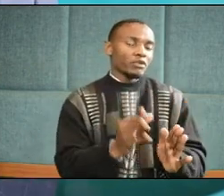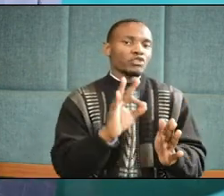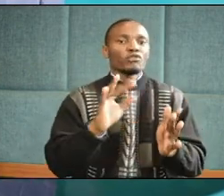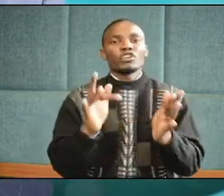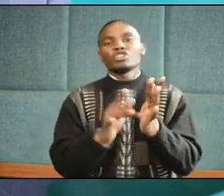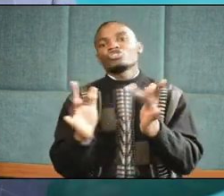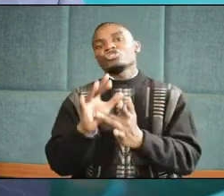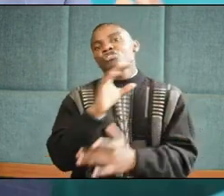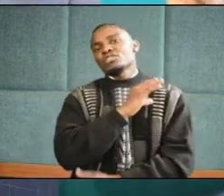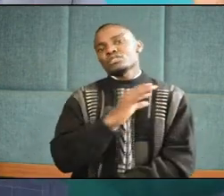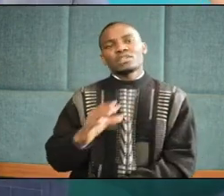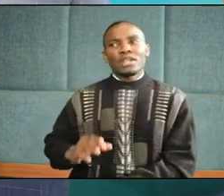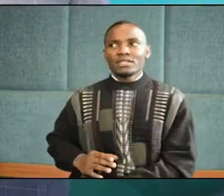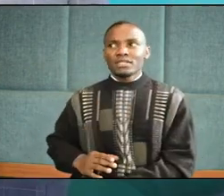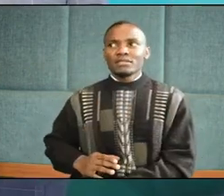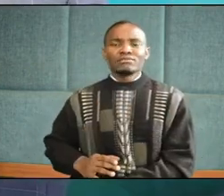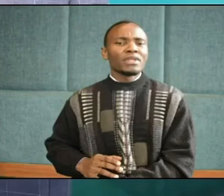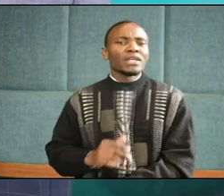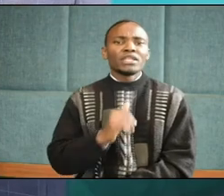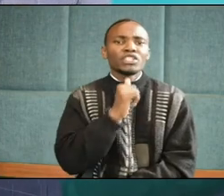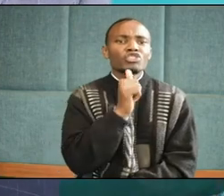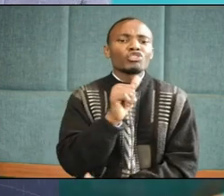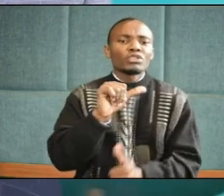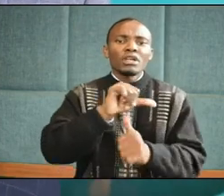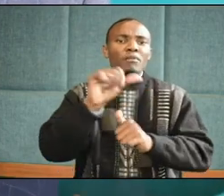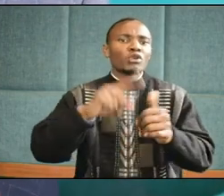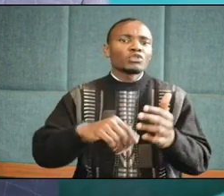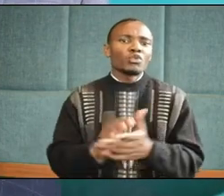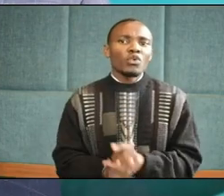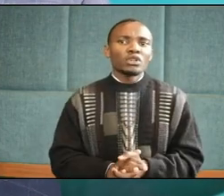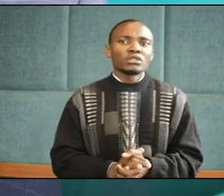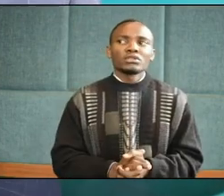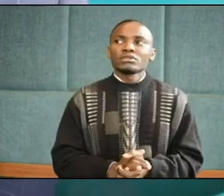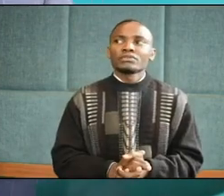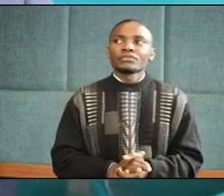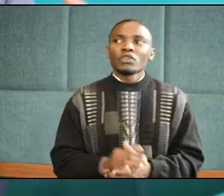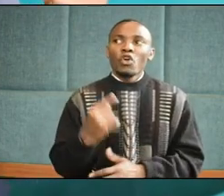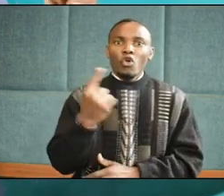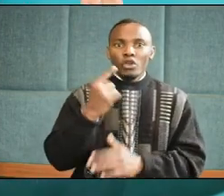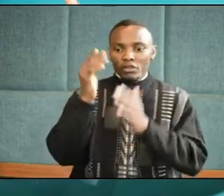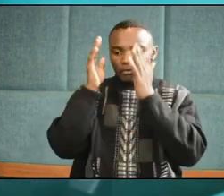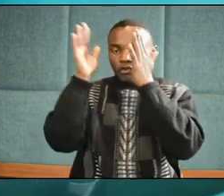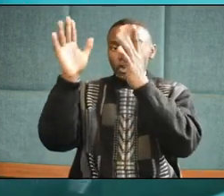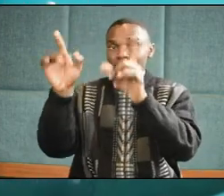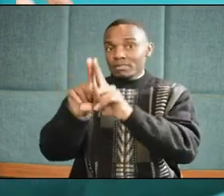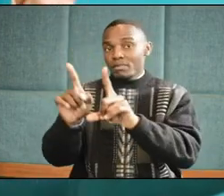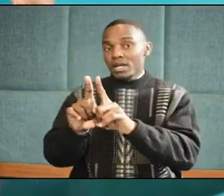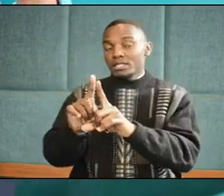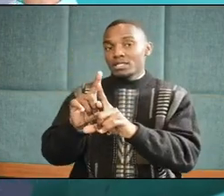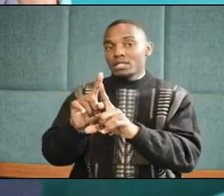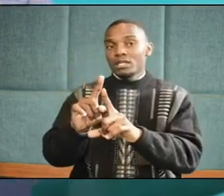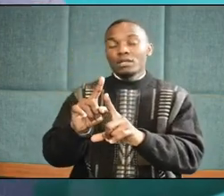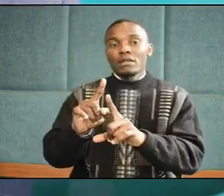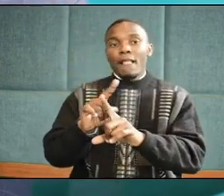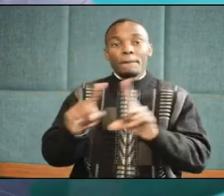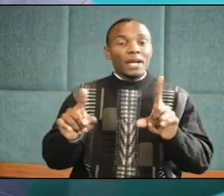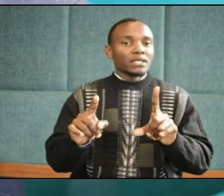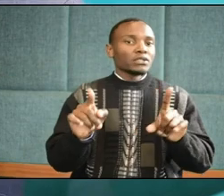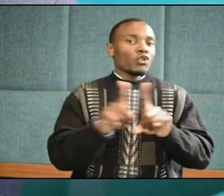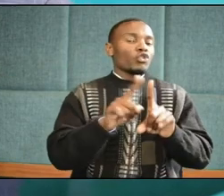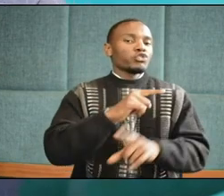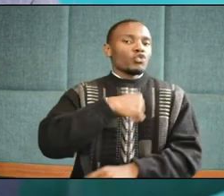Christ. It's not a matter of turning to God alone. We need also to